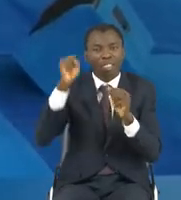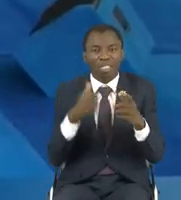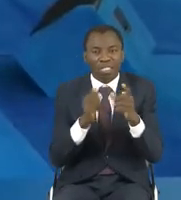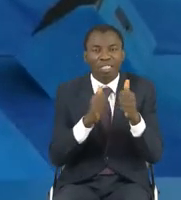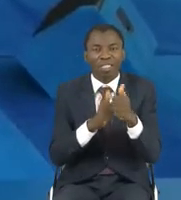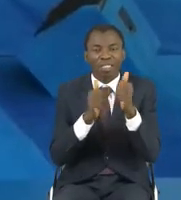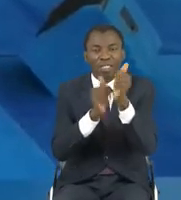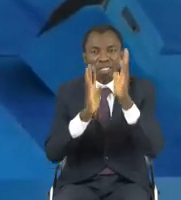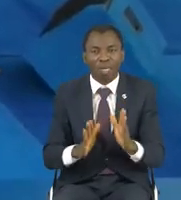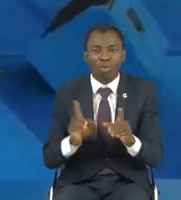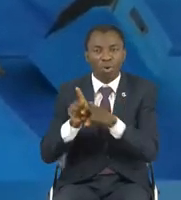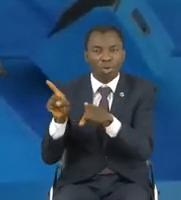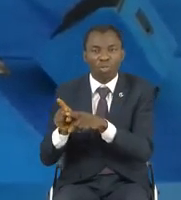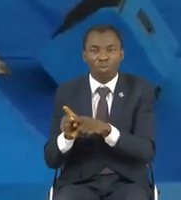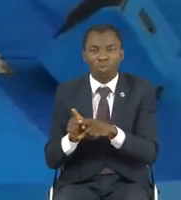also.